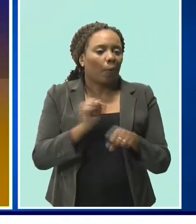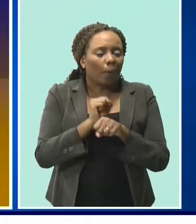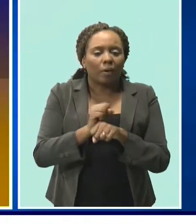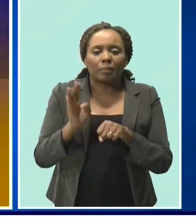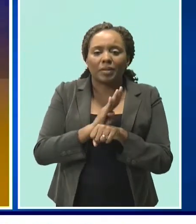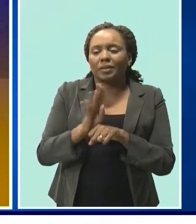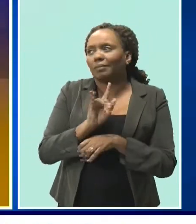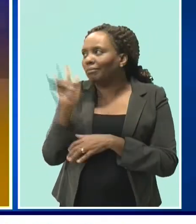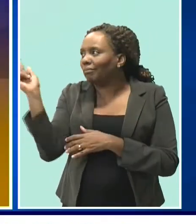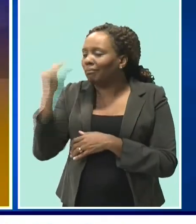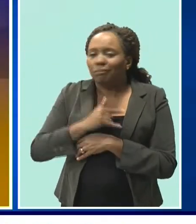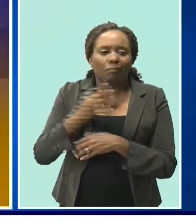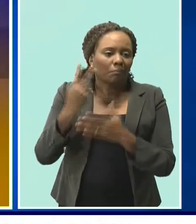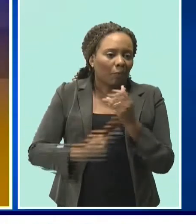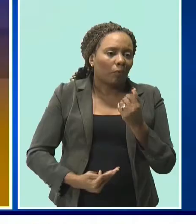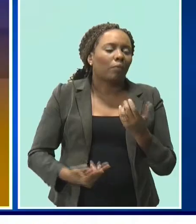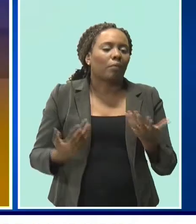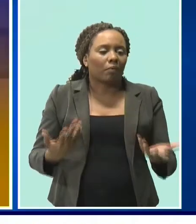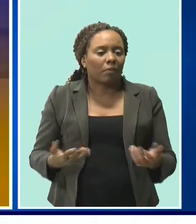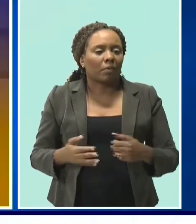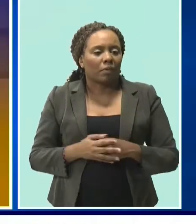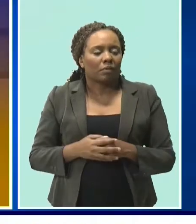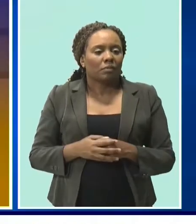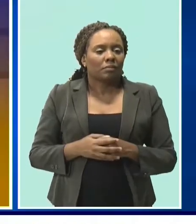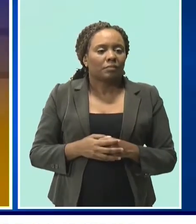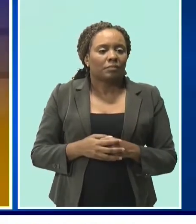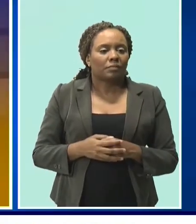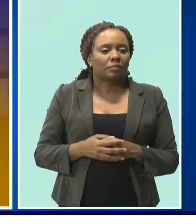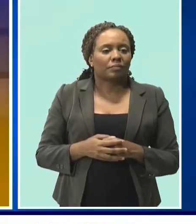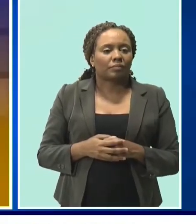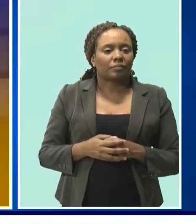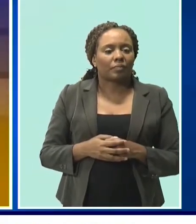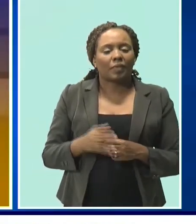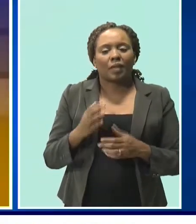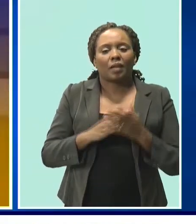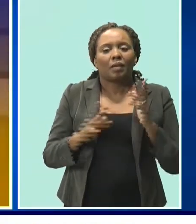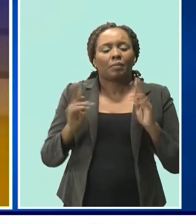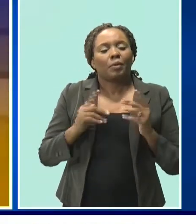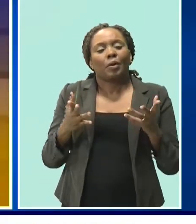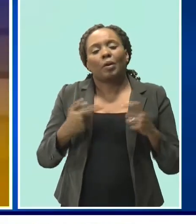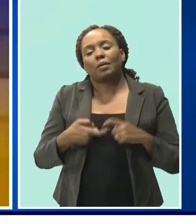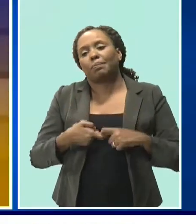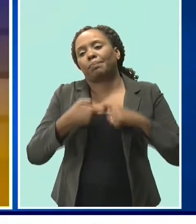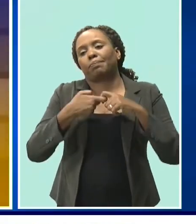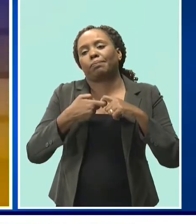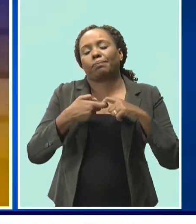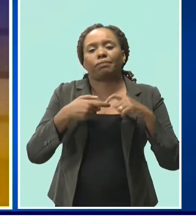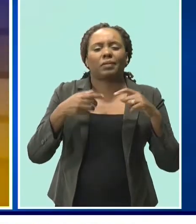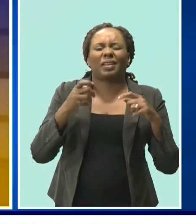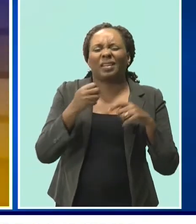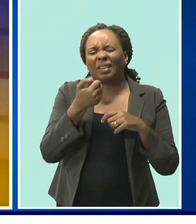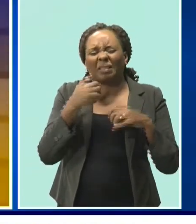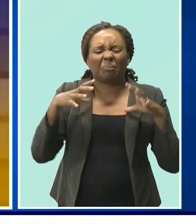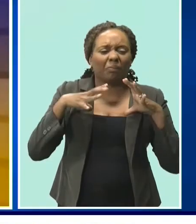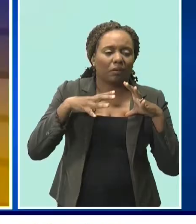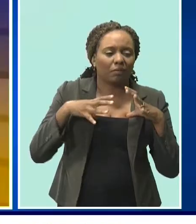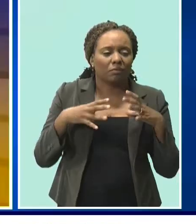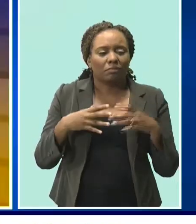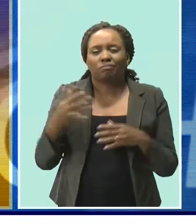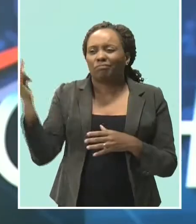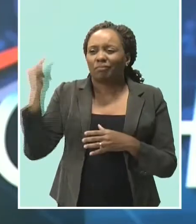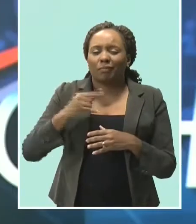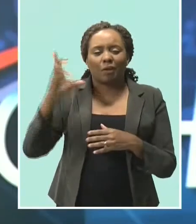the countries, and thirdly, those who would like to get a break from their current circumstances and have a little holiday in the